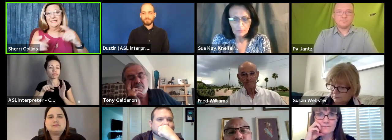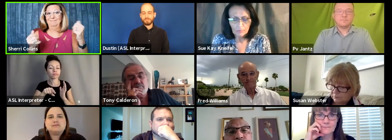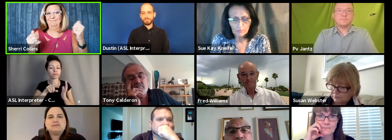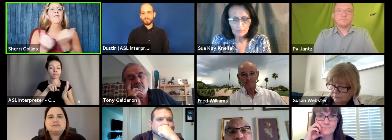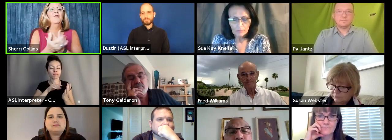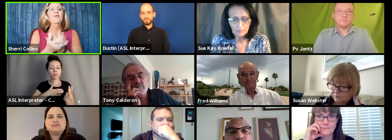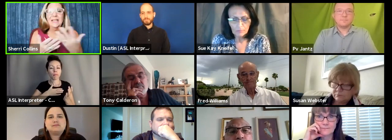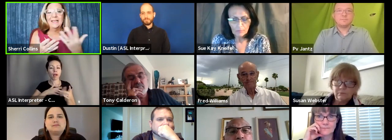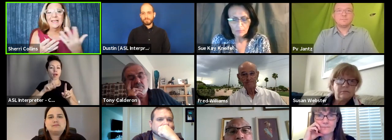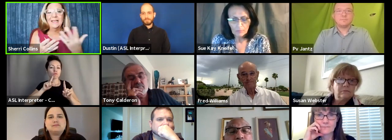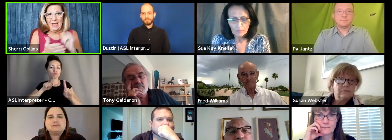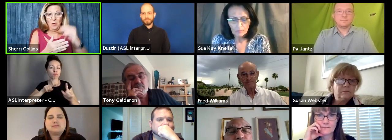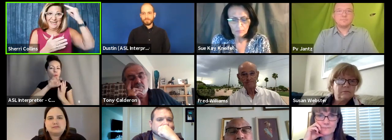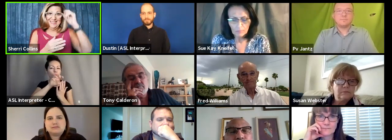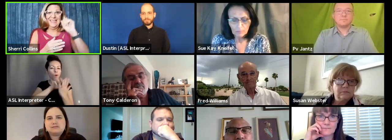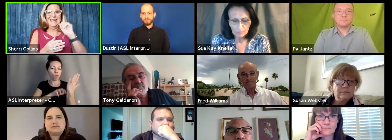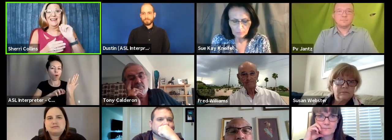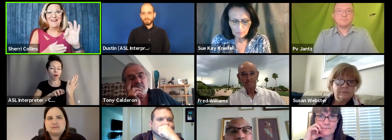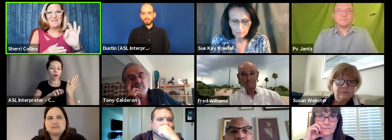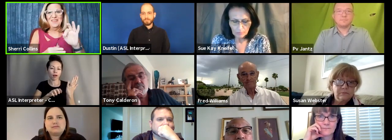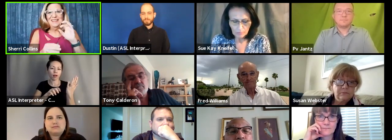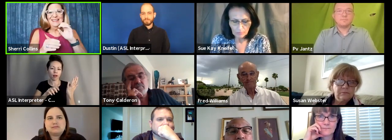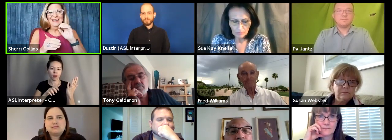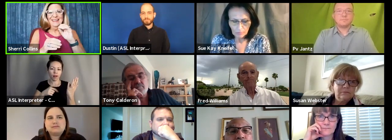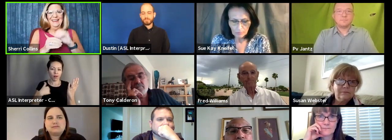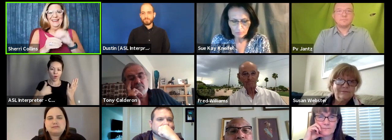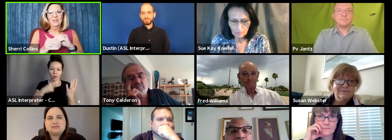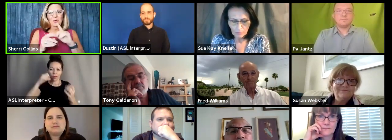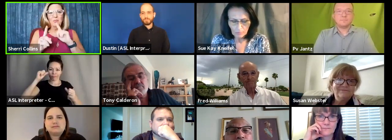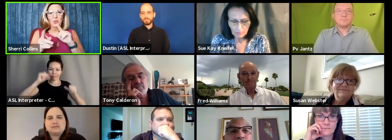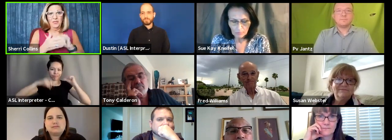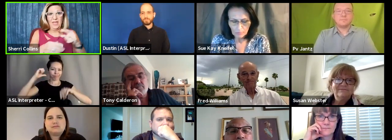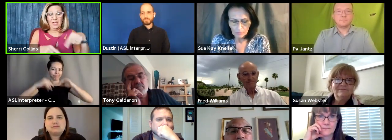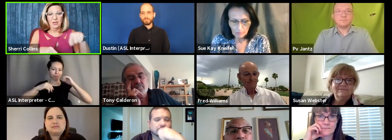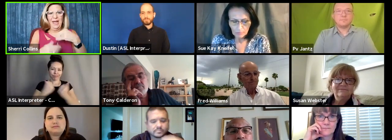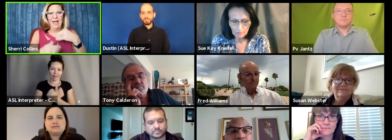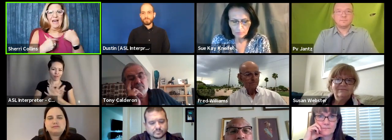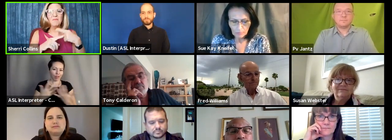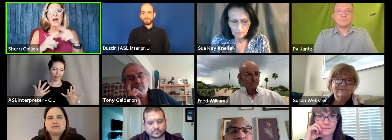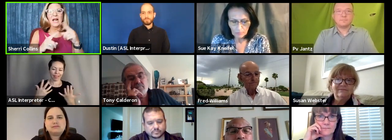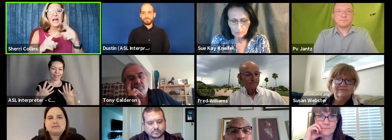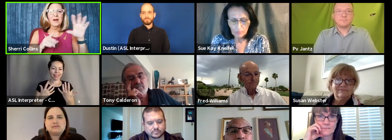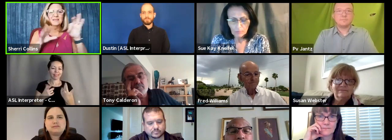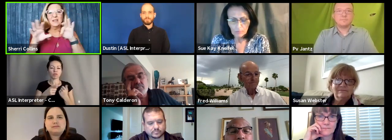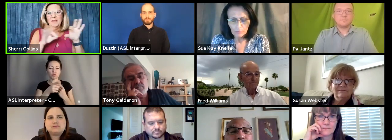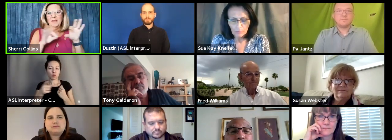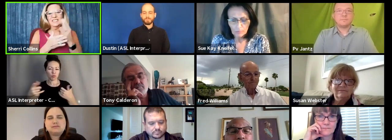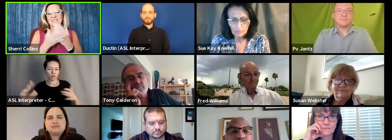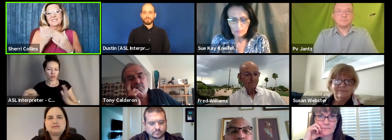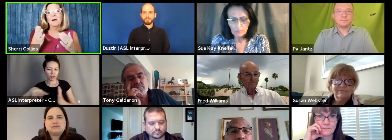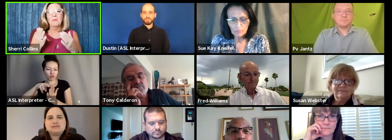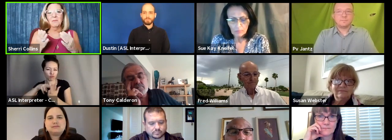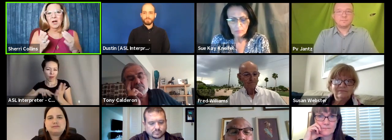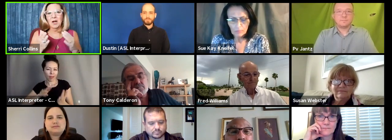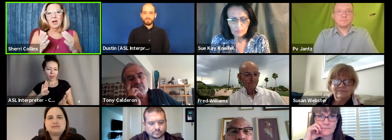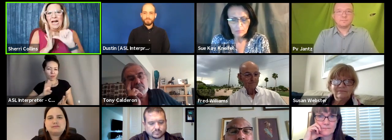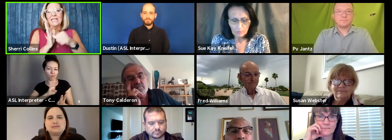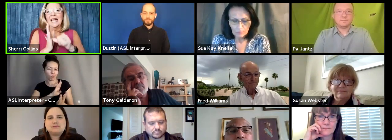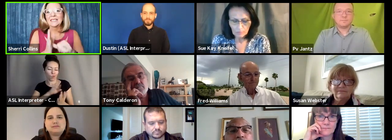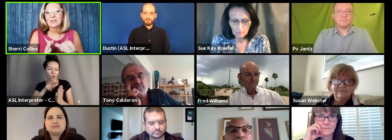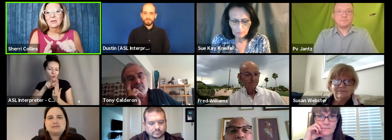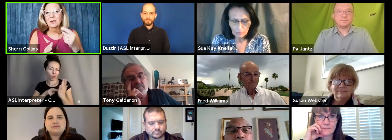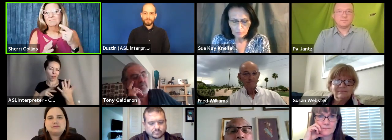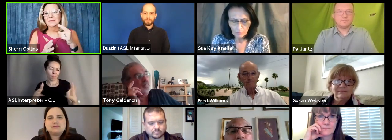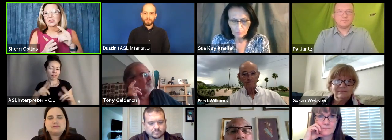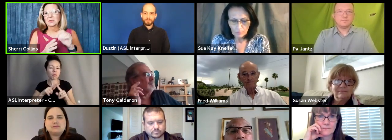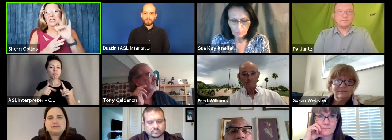report has everything that we can think of in the report that you have, but I wanted to pick some